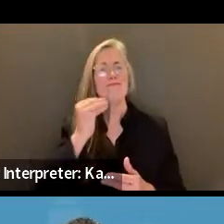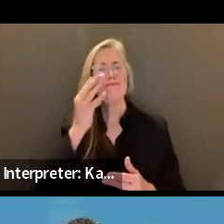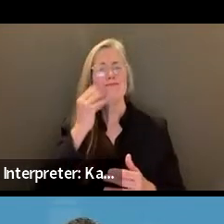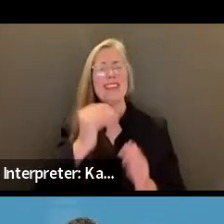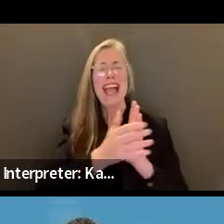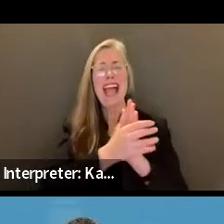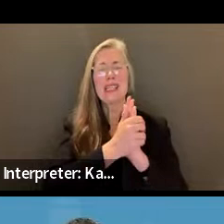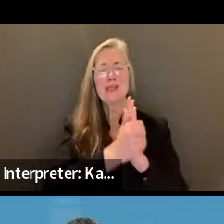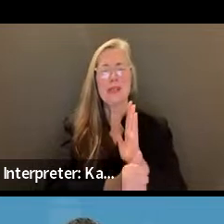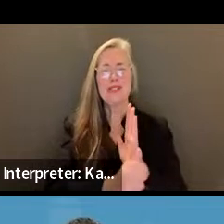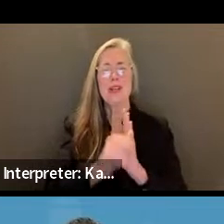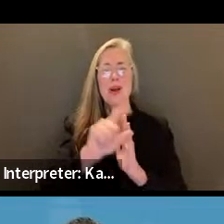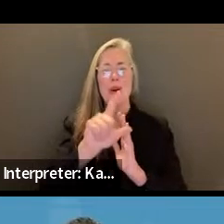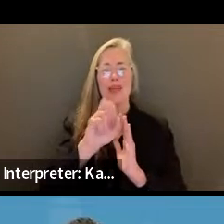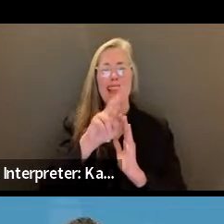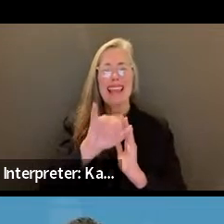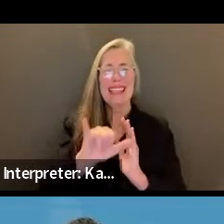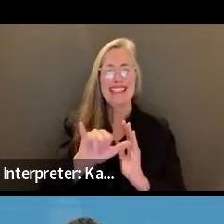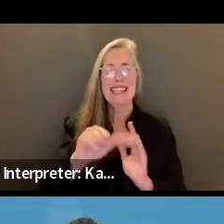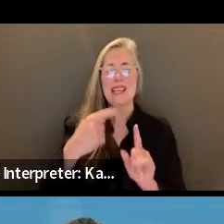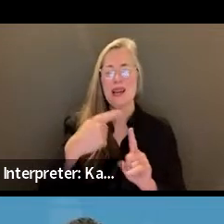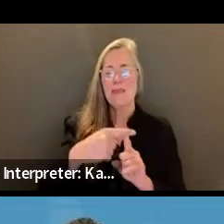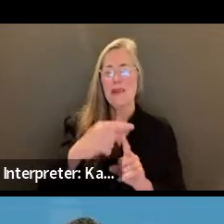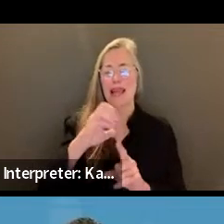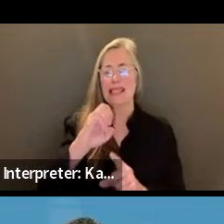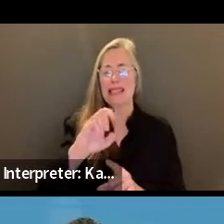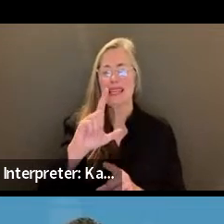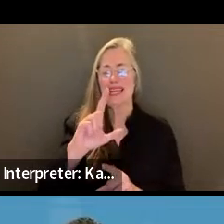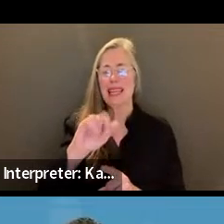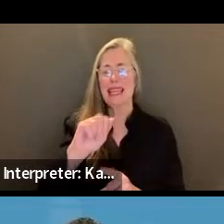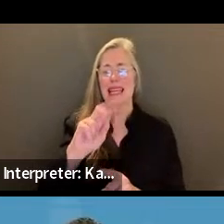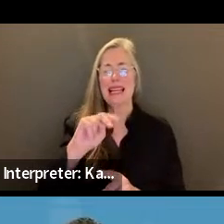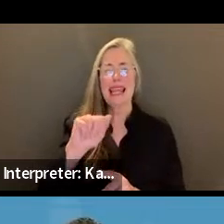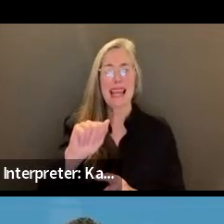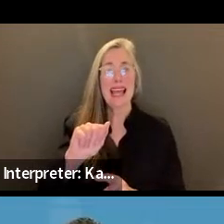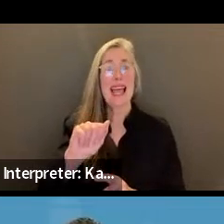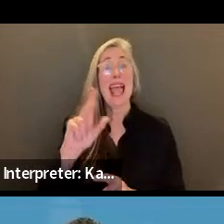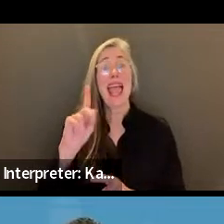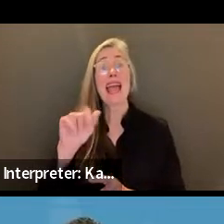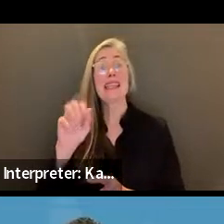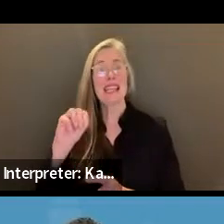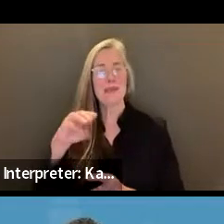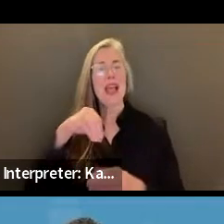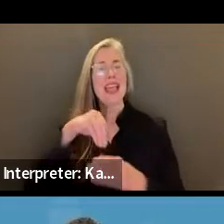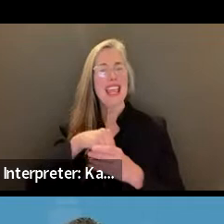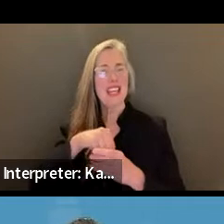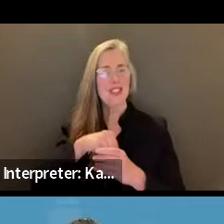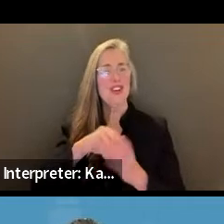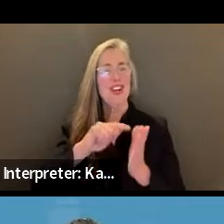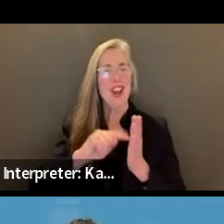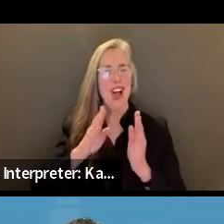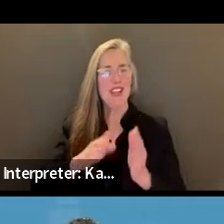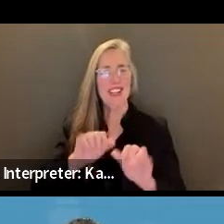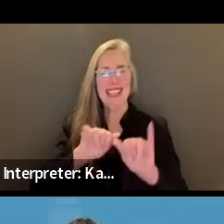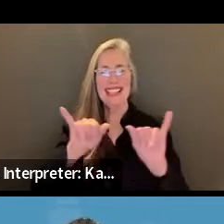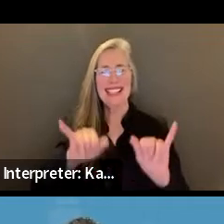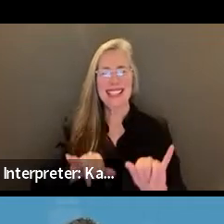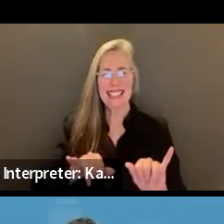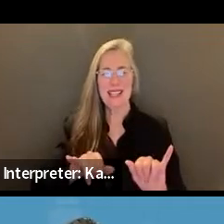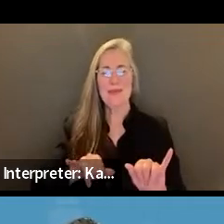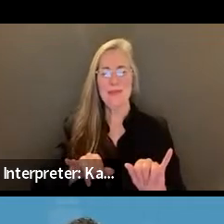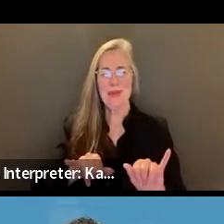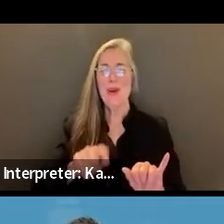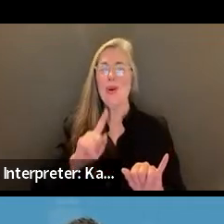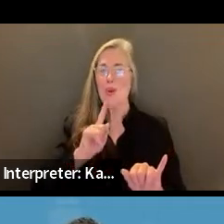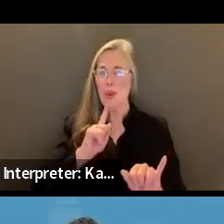and Lacey and Elena. I don't know if she's here tonight, and Kim. We have an internal auditor within the system, so that makes a whole bit of difference